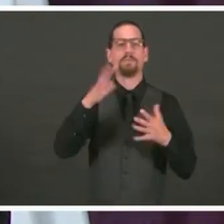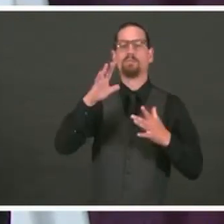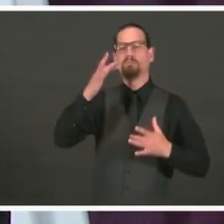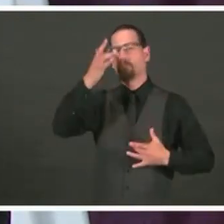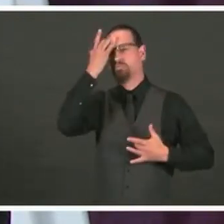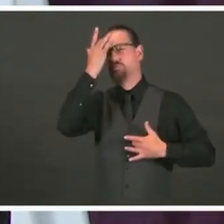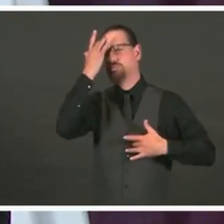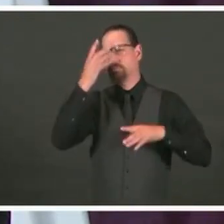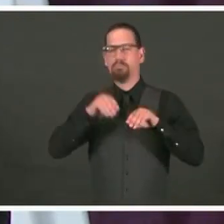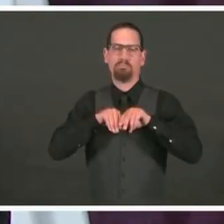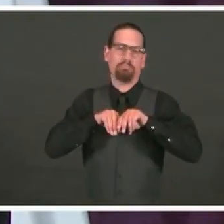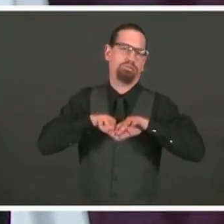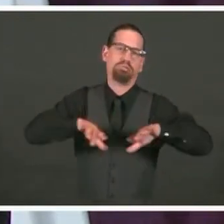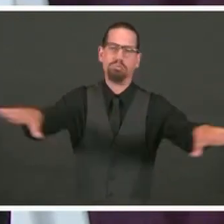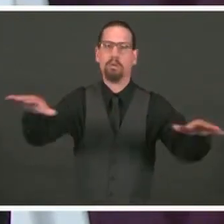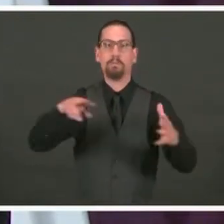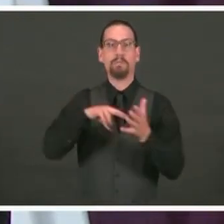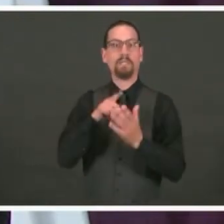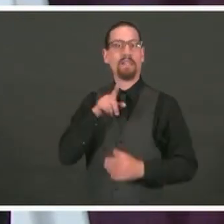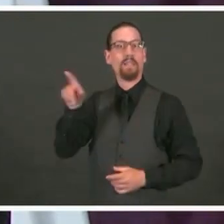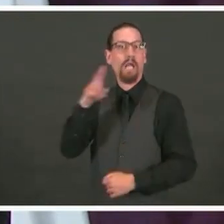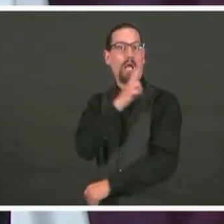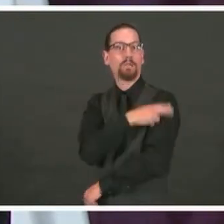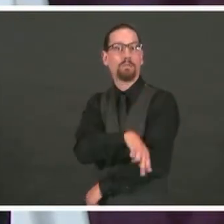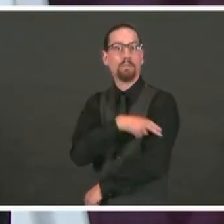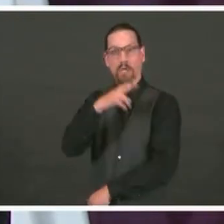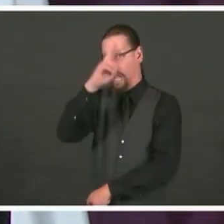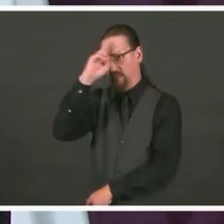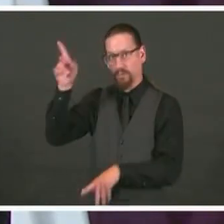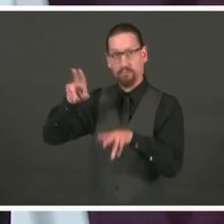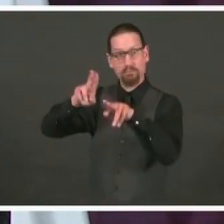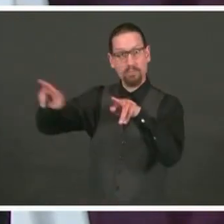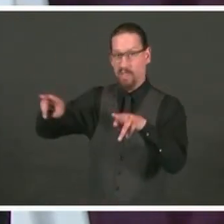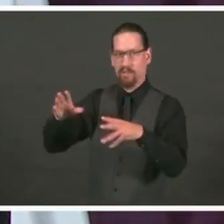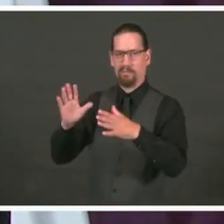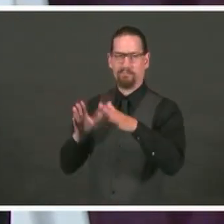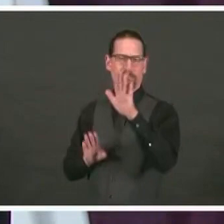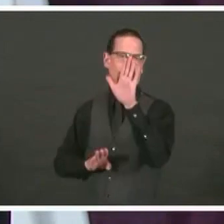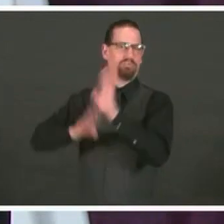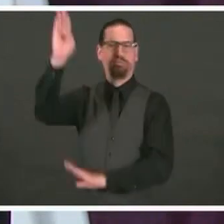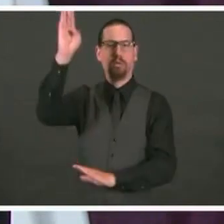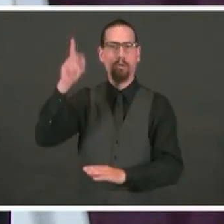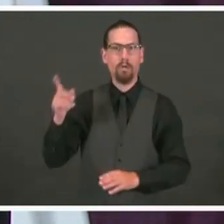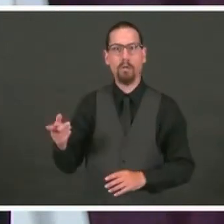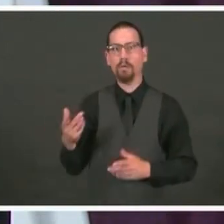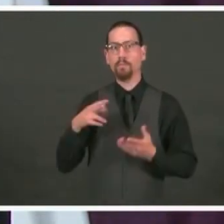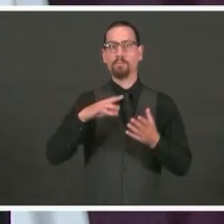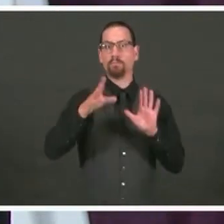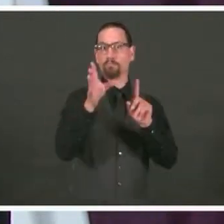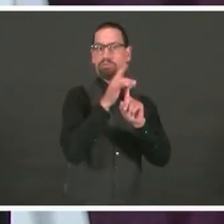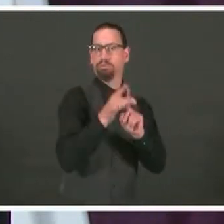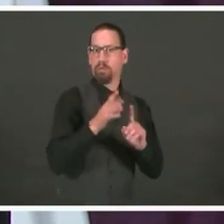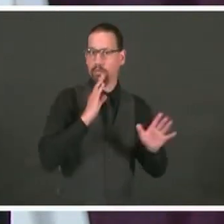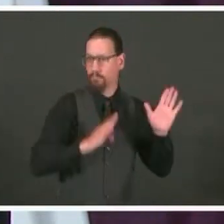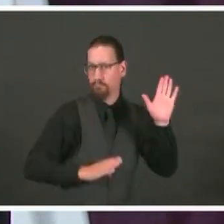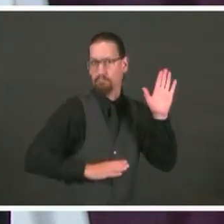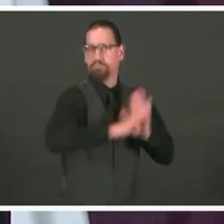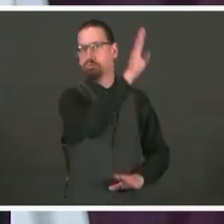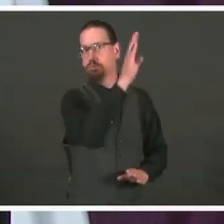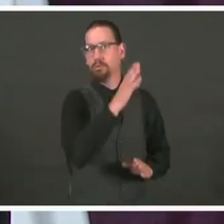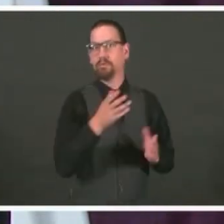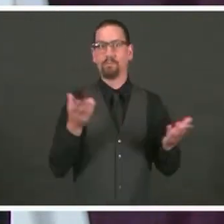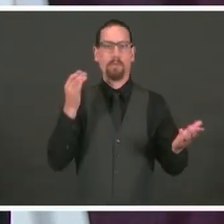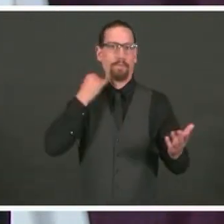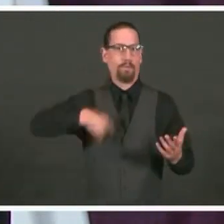And so that yellow line is our attempt to share what we think might happen if in the next few weeks people